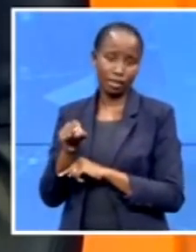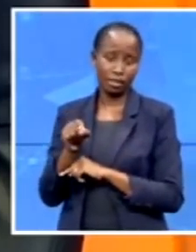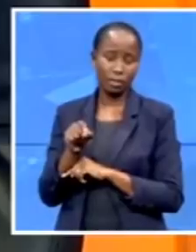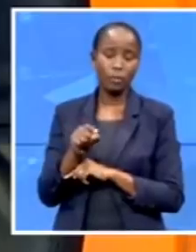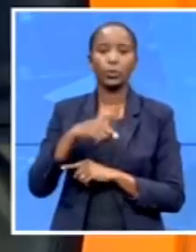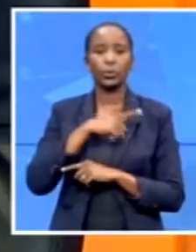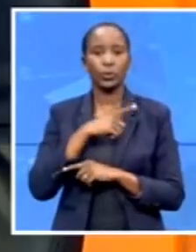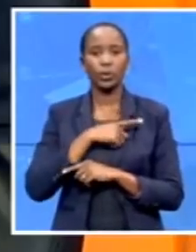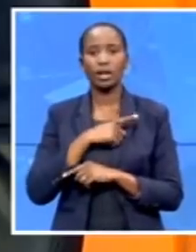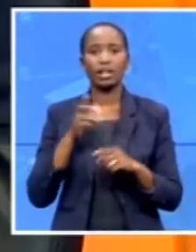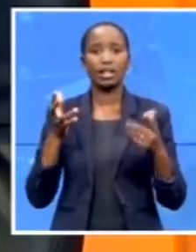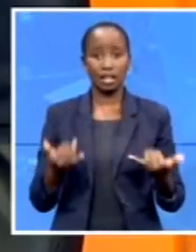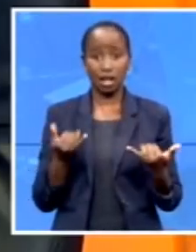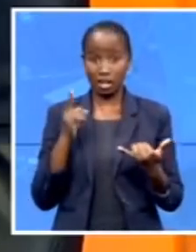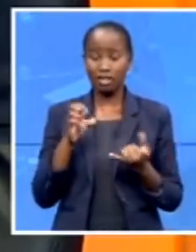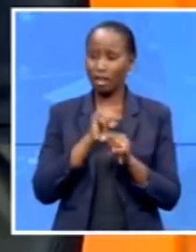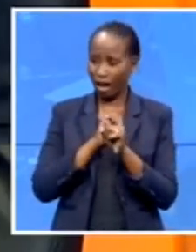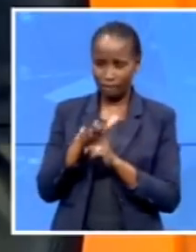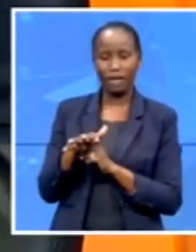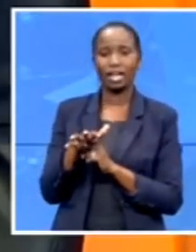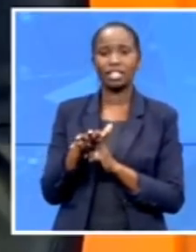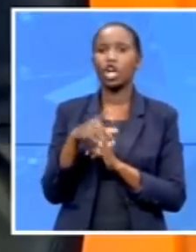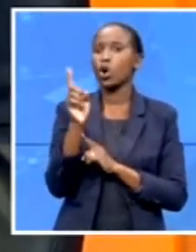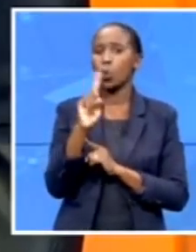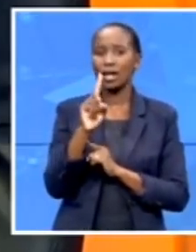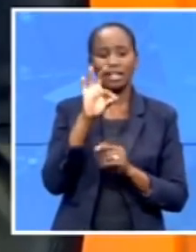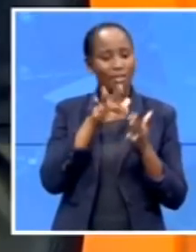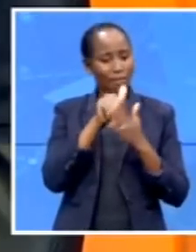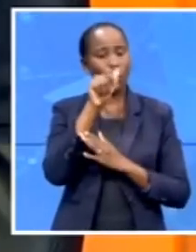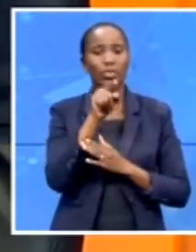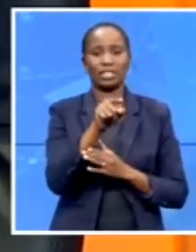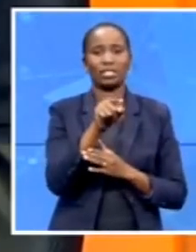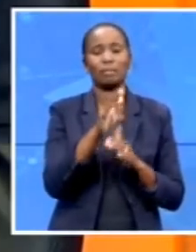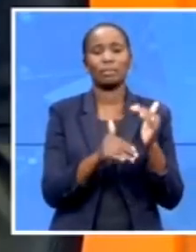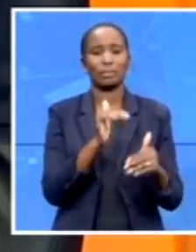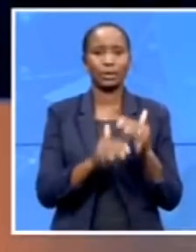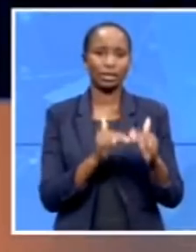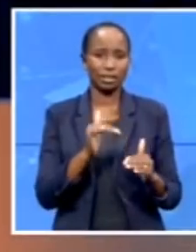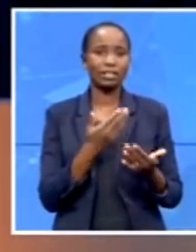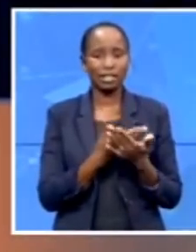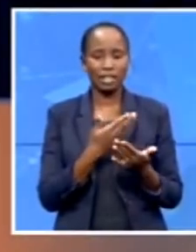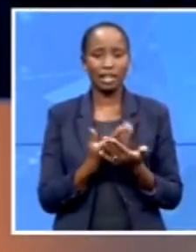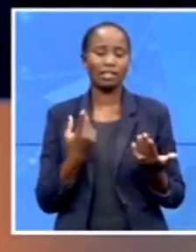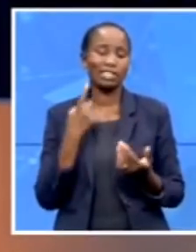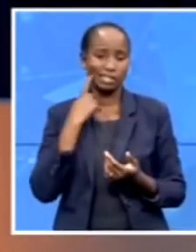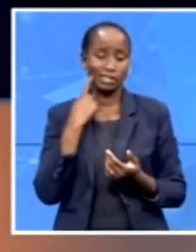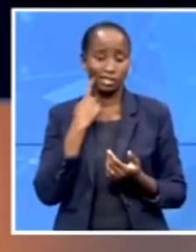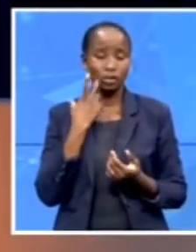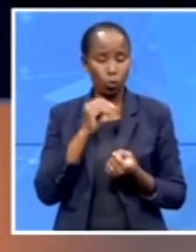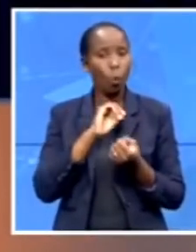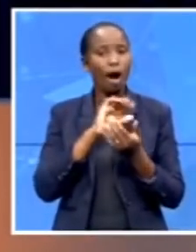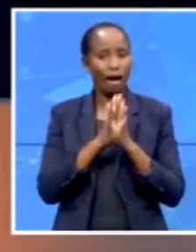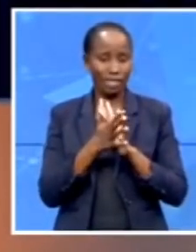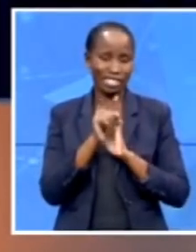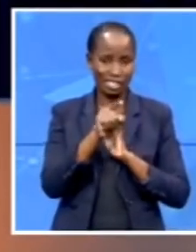in a significant way, in a manner that is actually likely to be affecting these elections. Do you think leaders in any way,